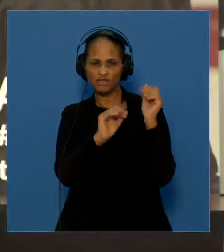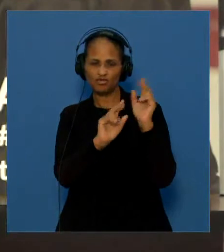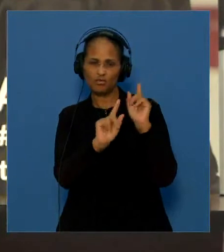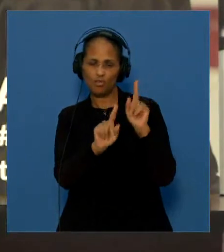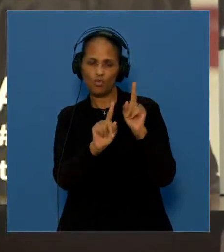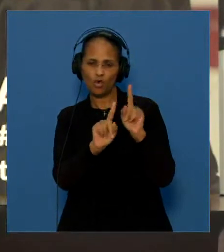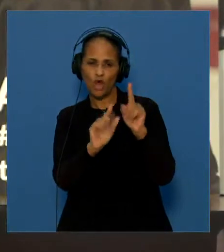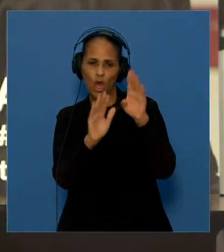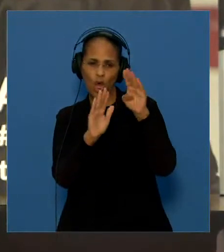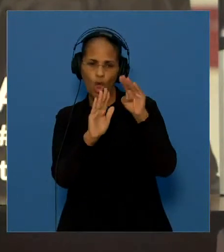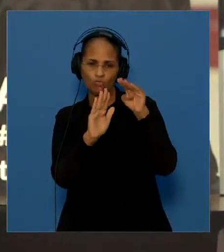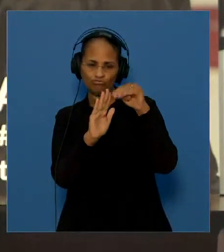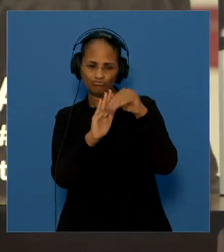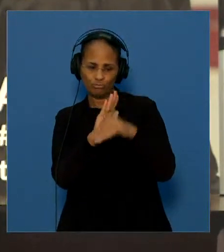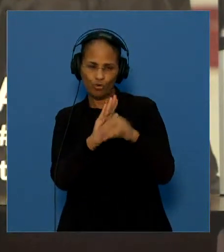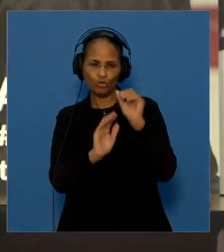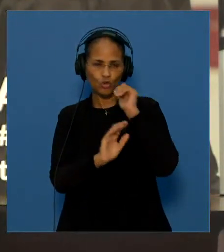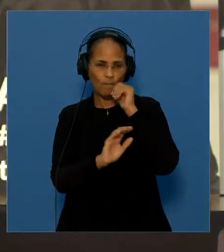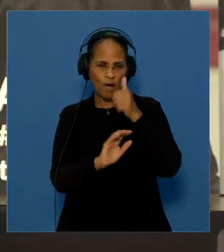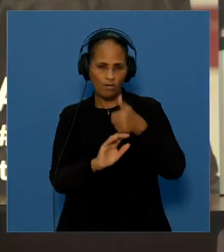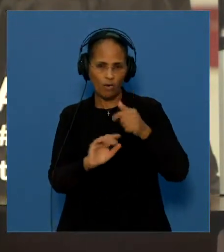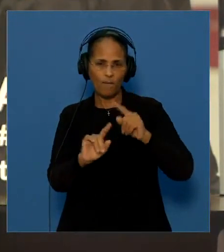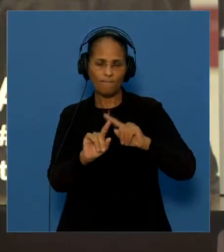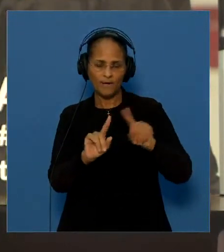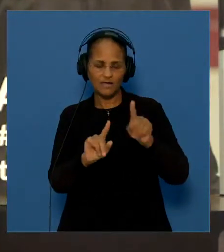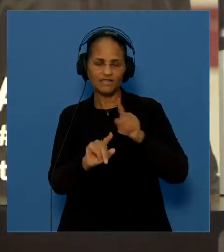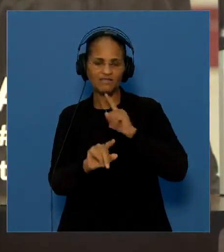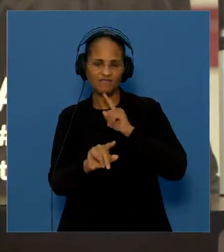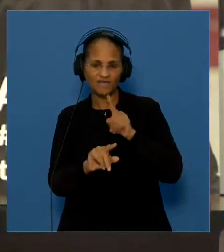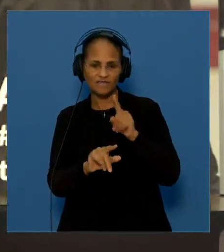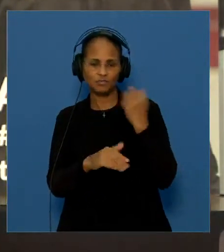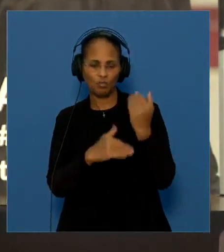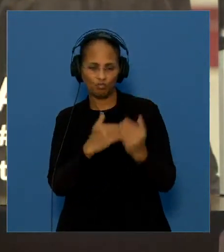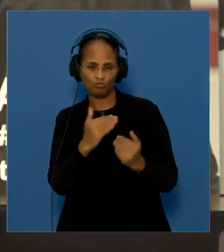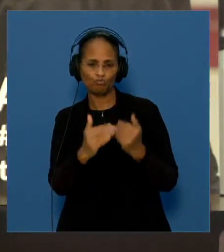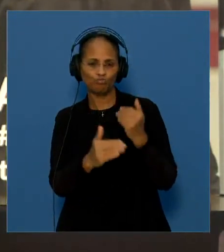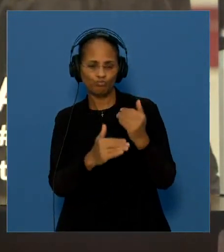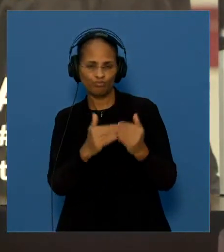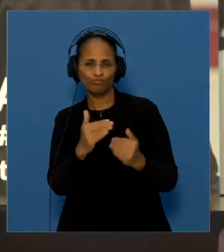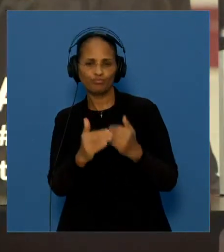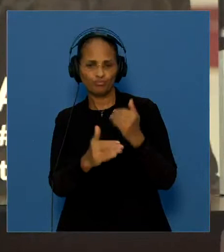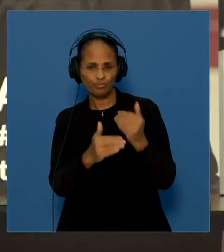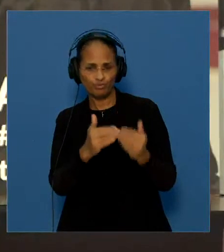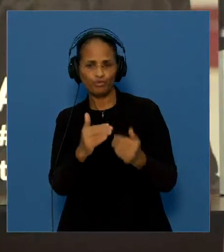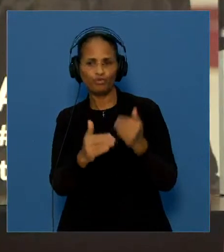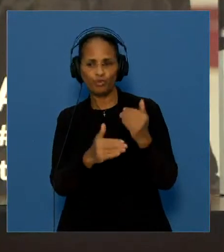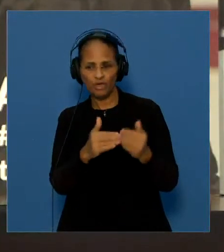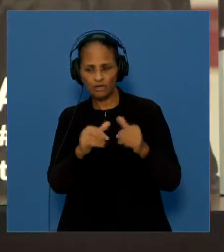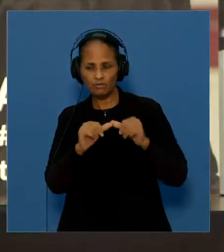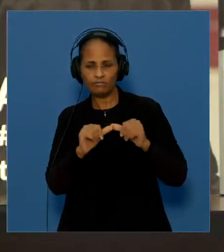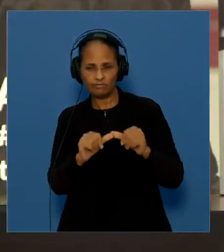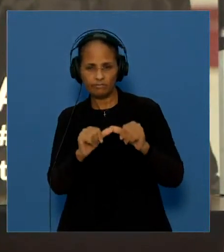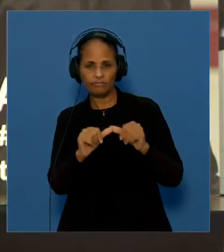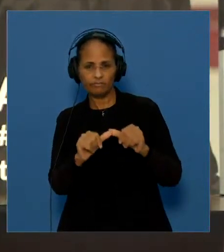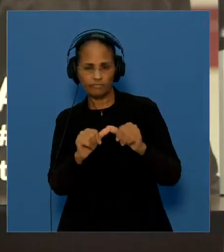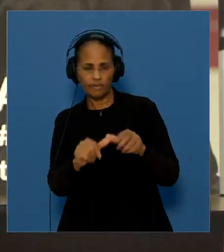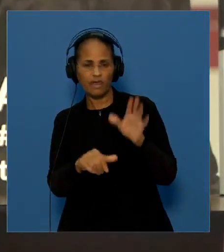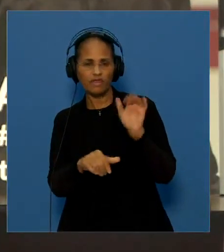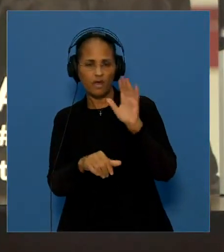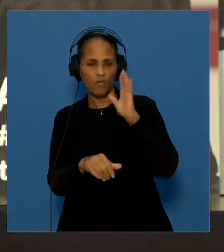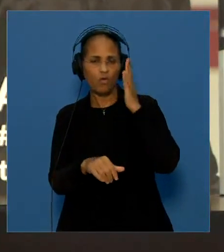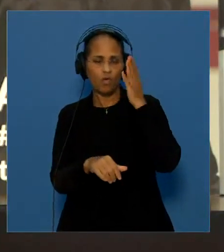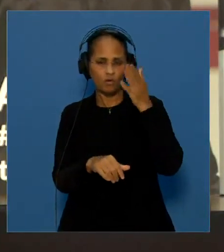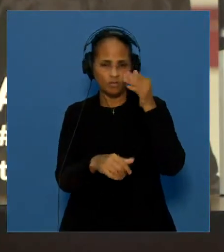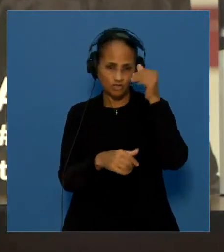lower than that tomorrow. The fact is that we are continuing to be very aggressive, And in that case and instance, I think that we will be